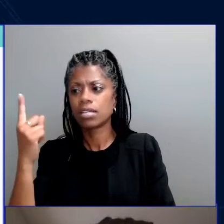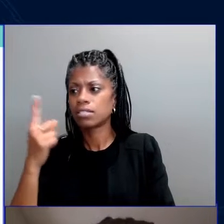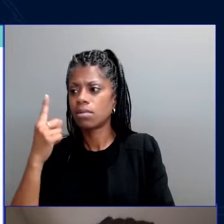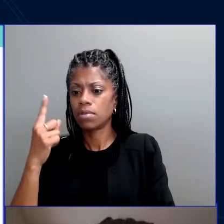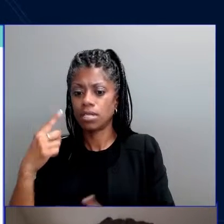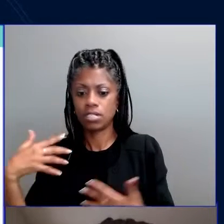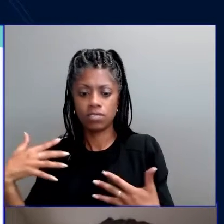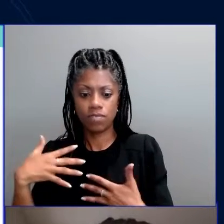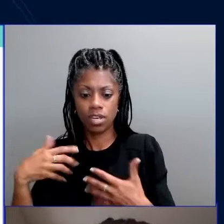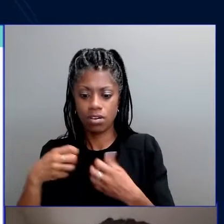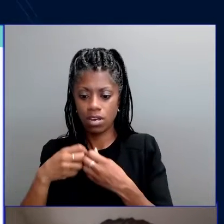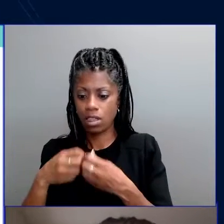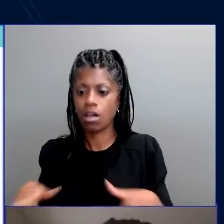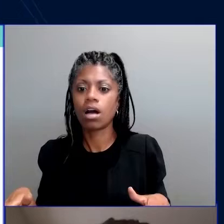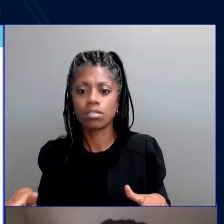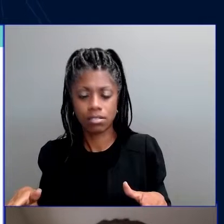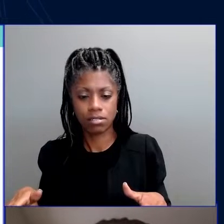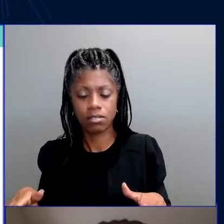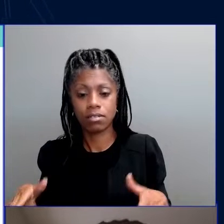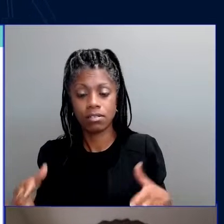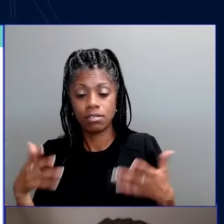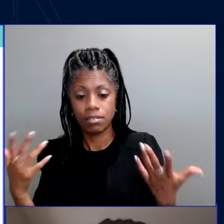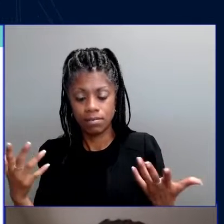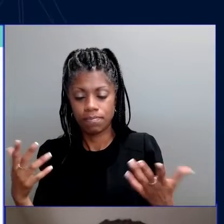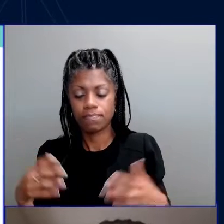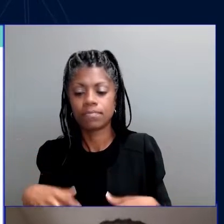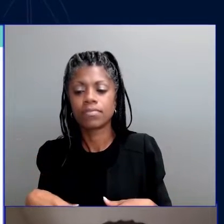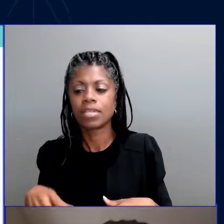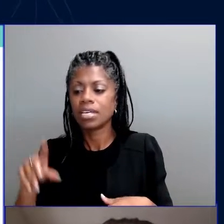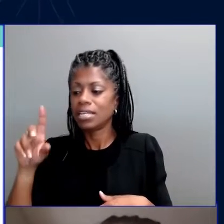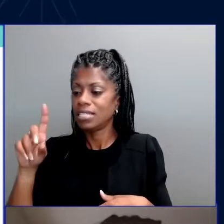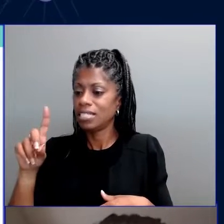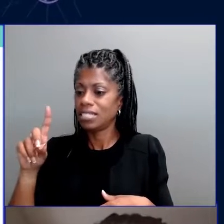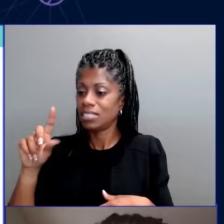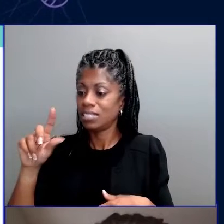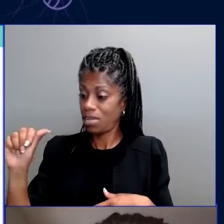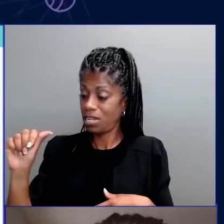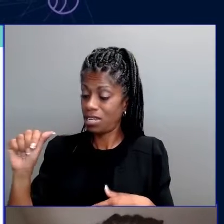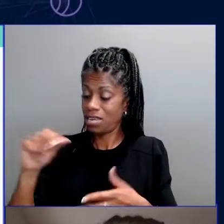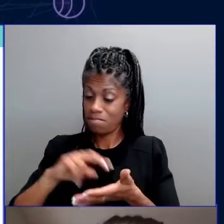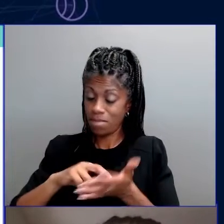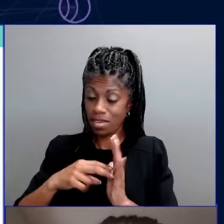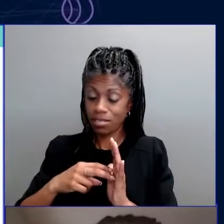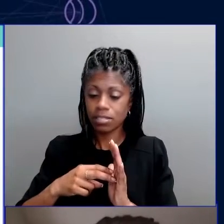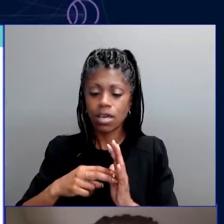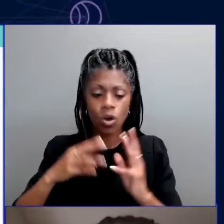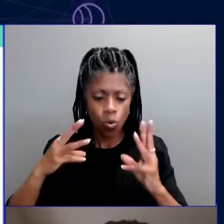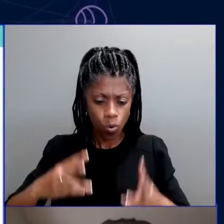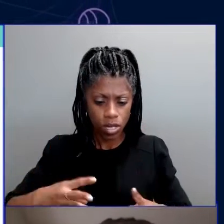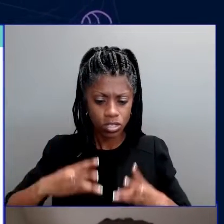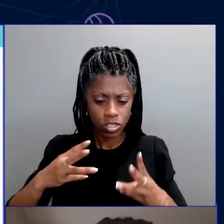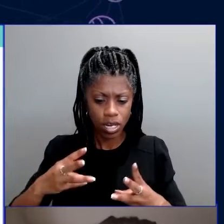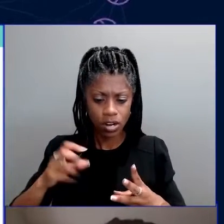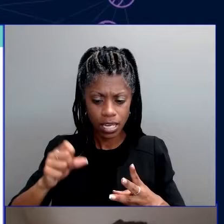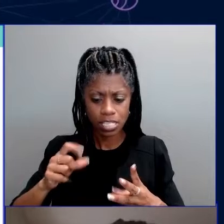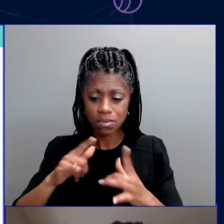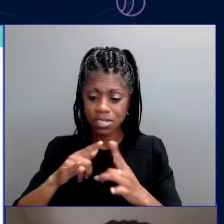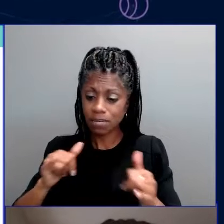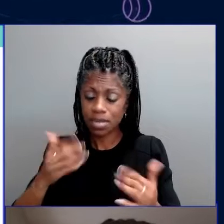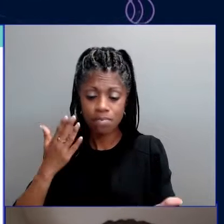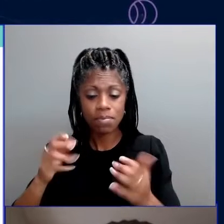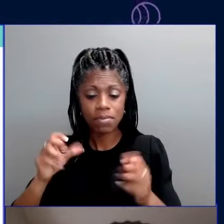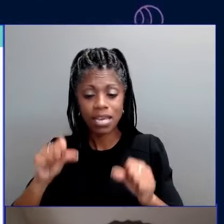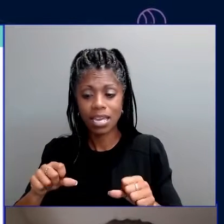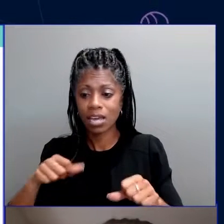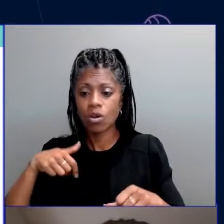be. Disability is wheelchair users who can also walk, epileptics and those of us who shake and